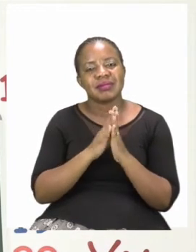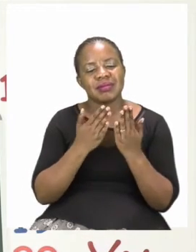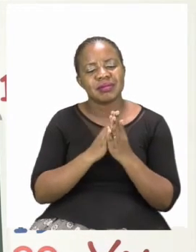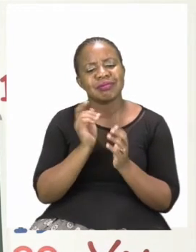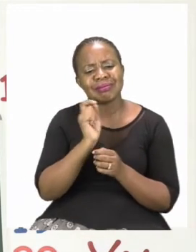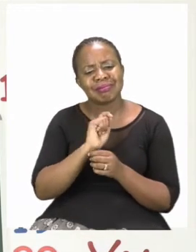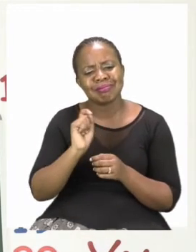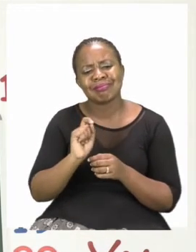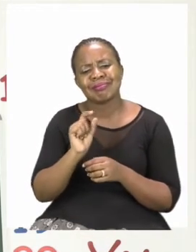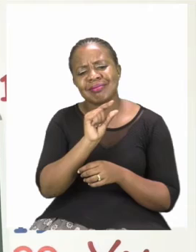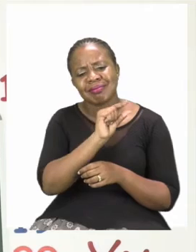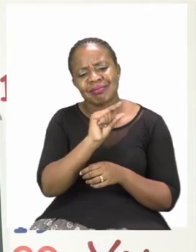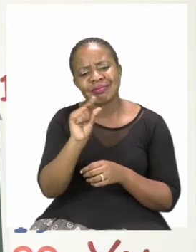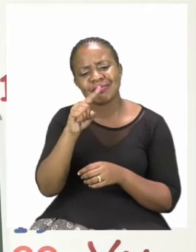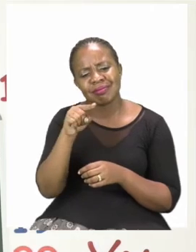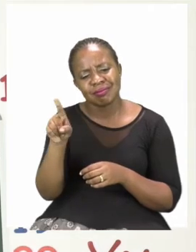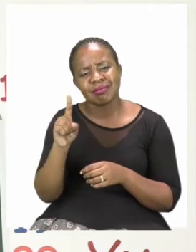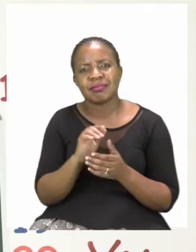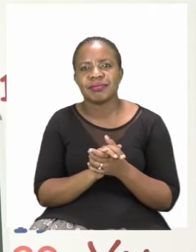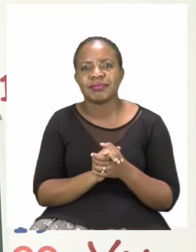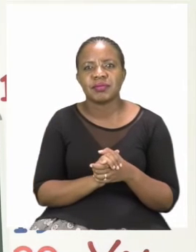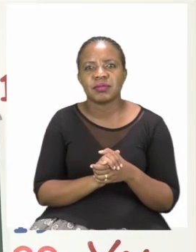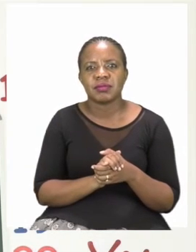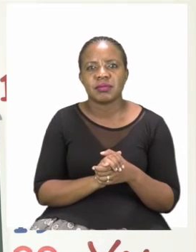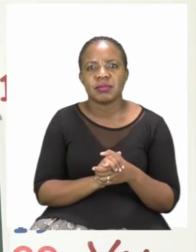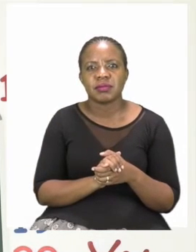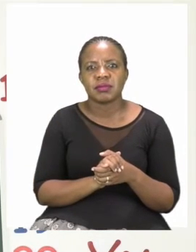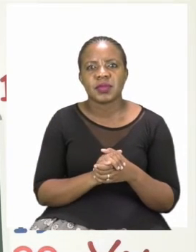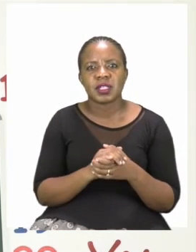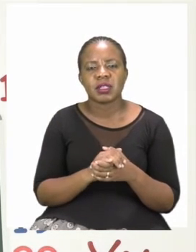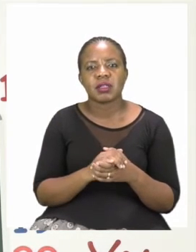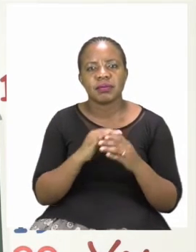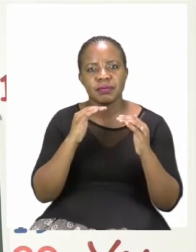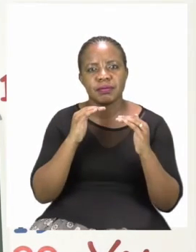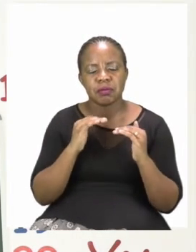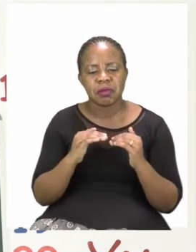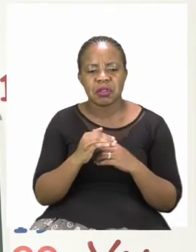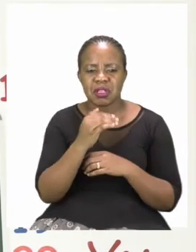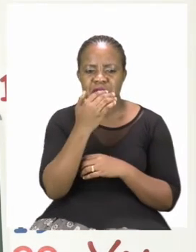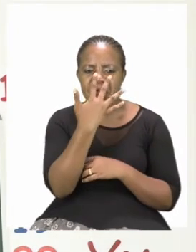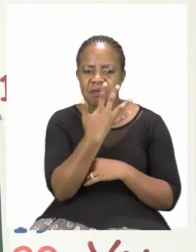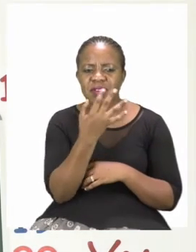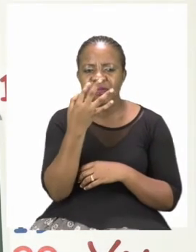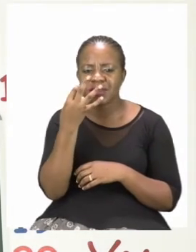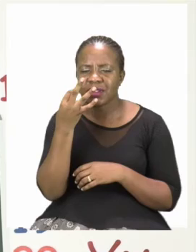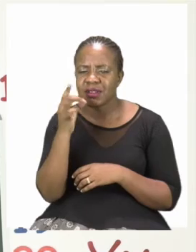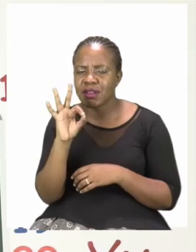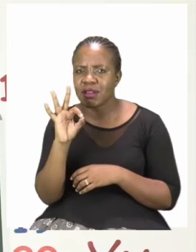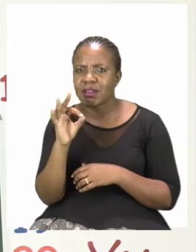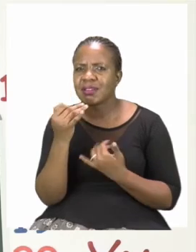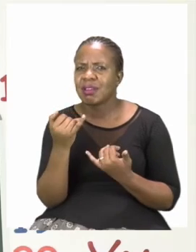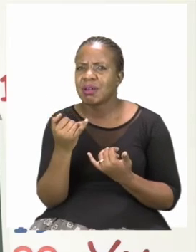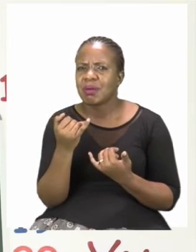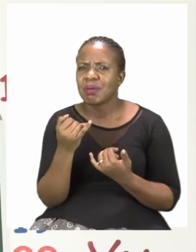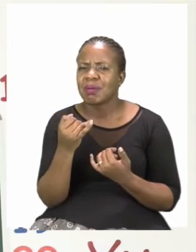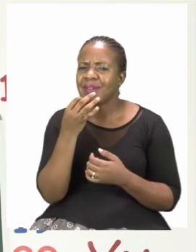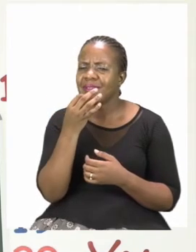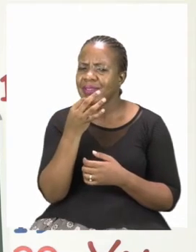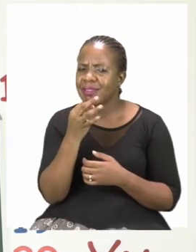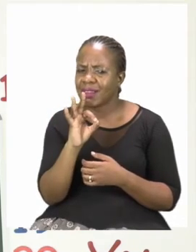board, I have our O sound, and I want to show you how we're going to do the